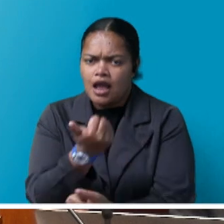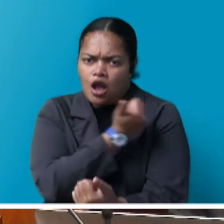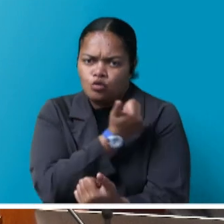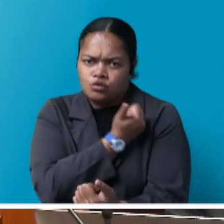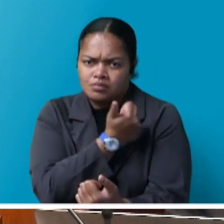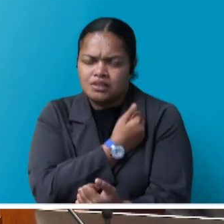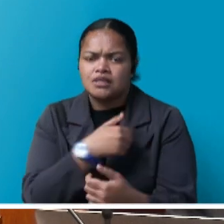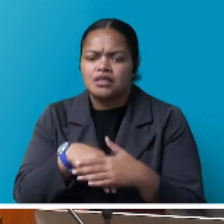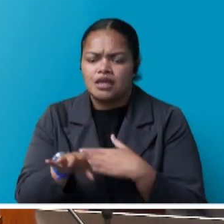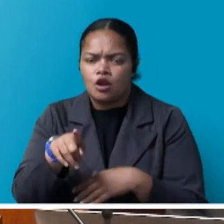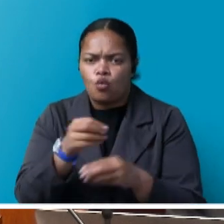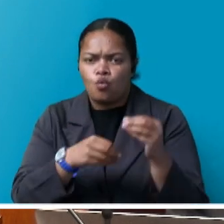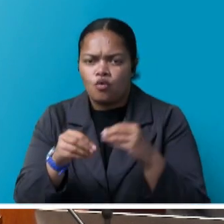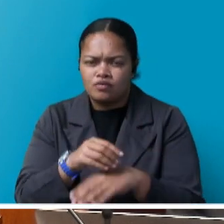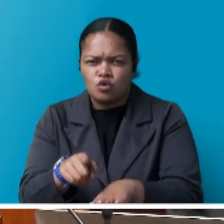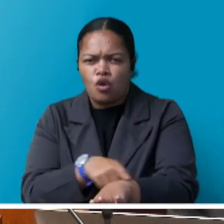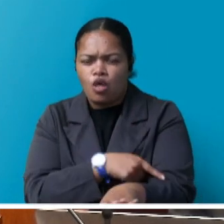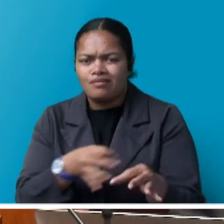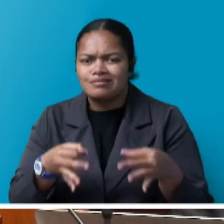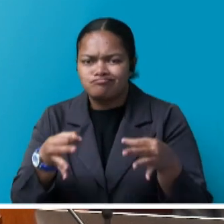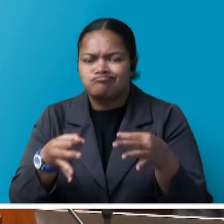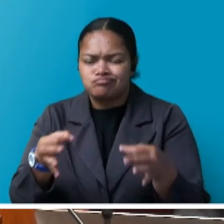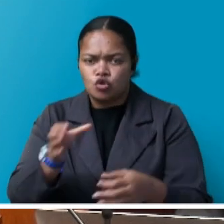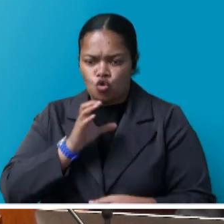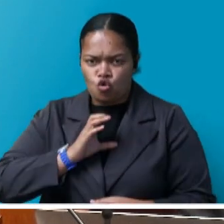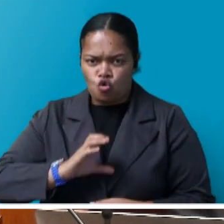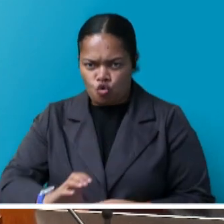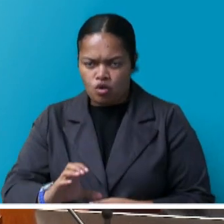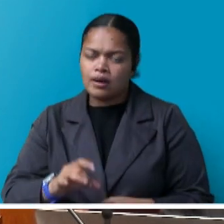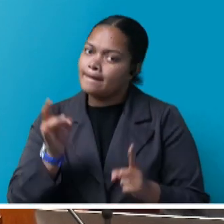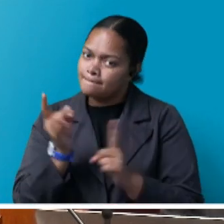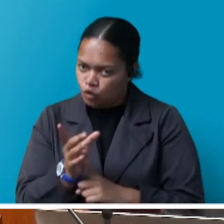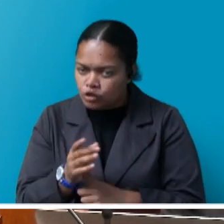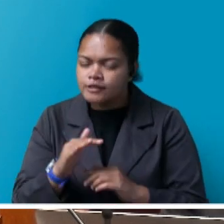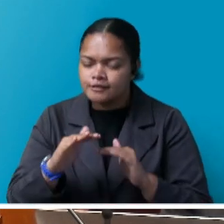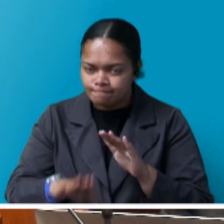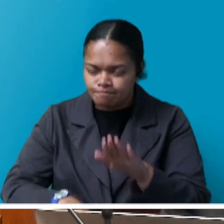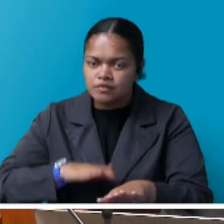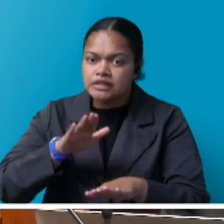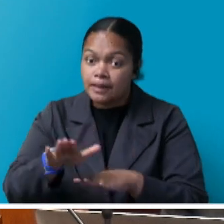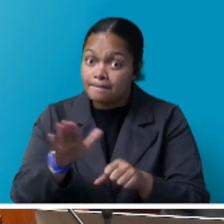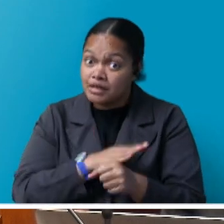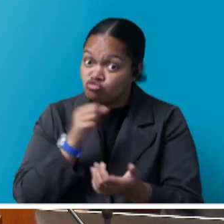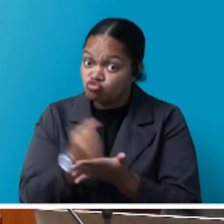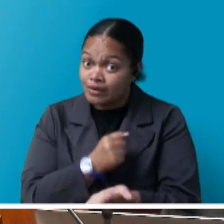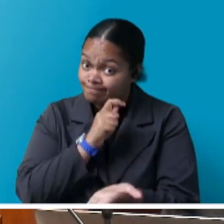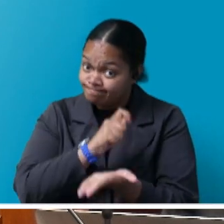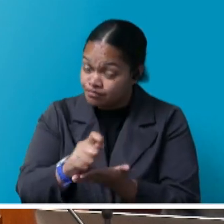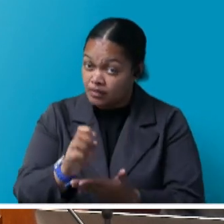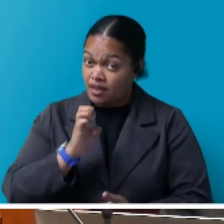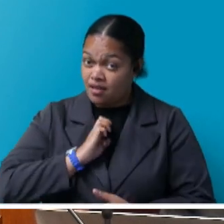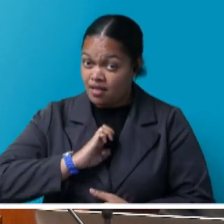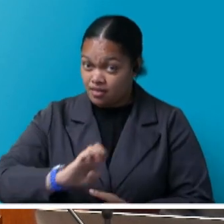office. Long overdue implementation of the Code of Conduct is an important step in ensuring transparency, ethical governance,